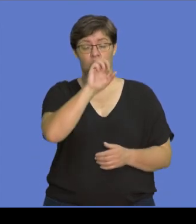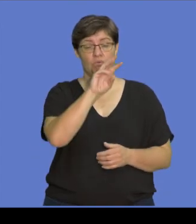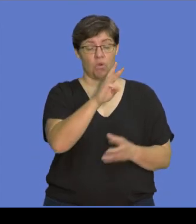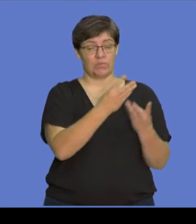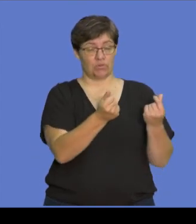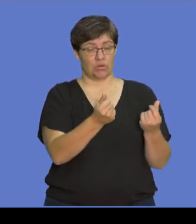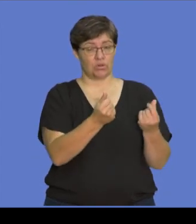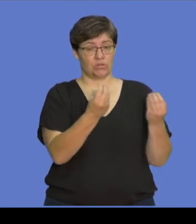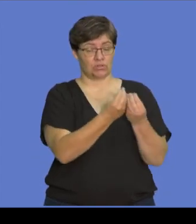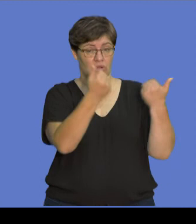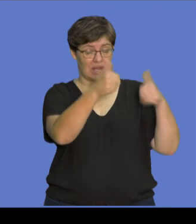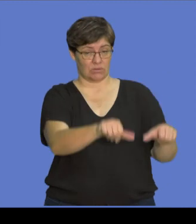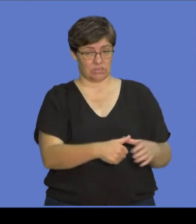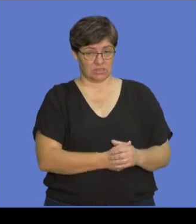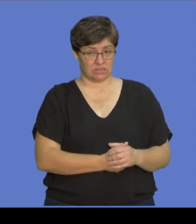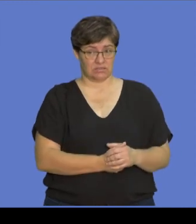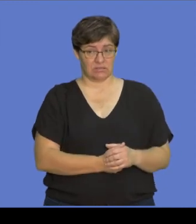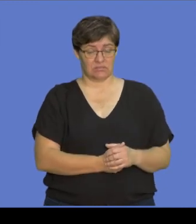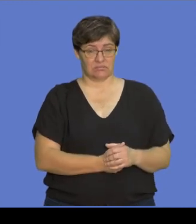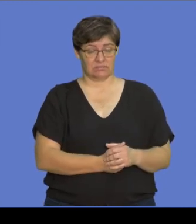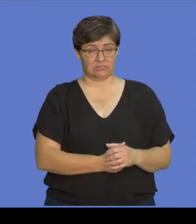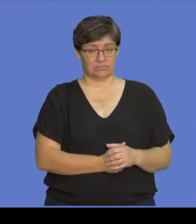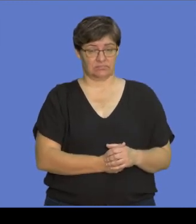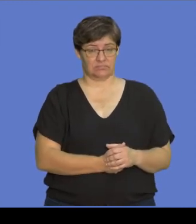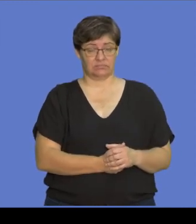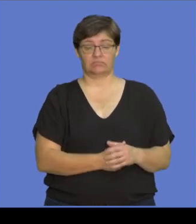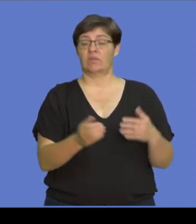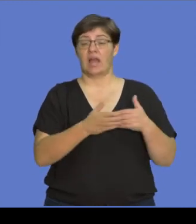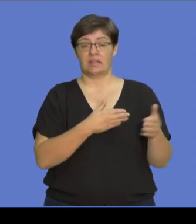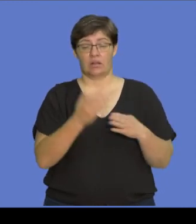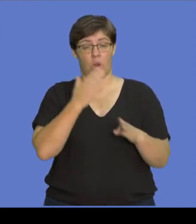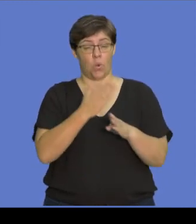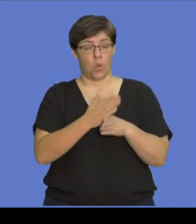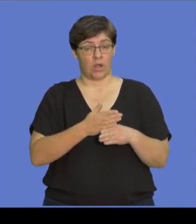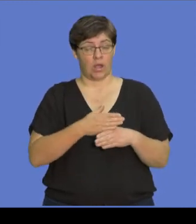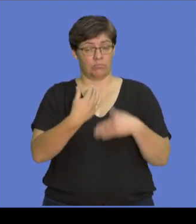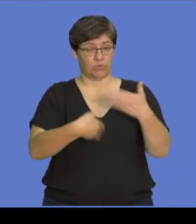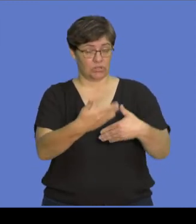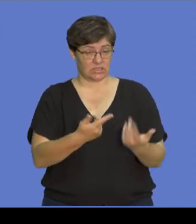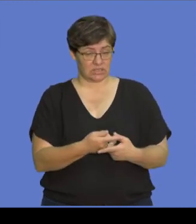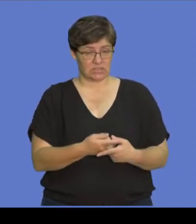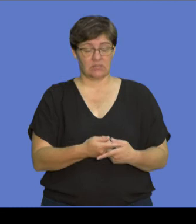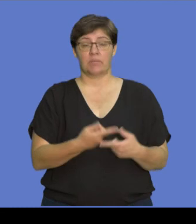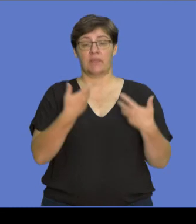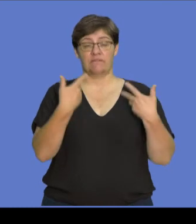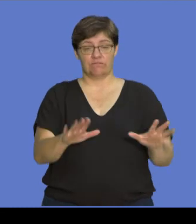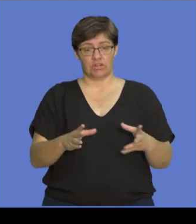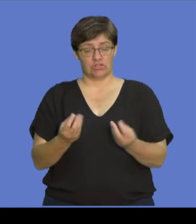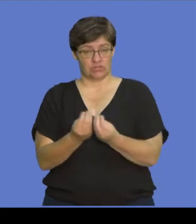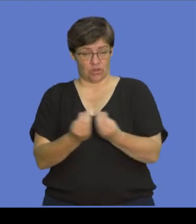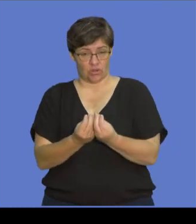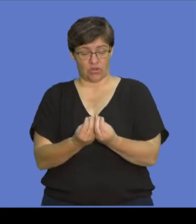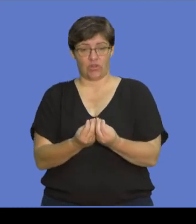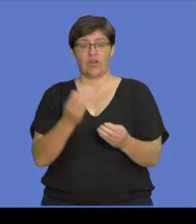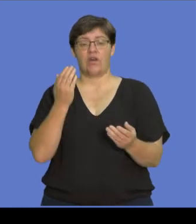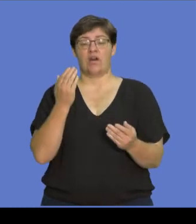It's our raw material stock account that we're dealing with, right? We're dealing with the work in process, finished goods,